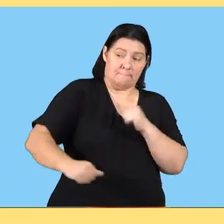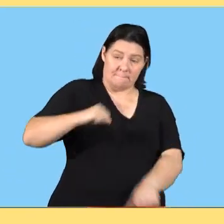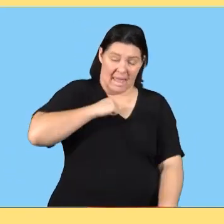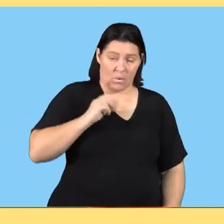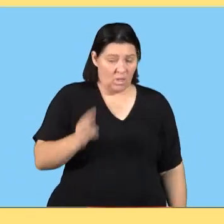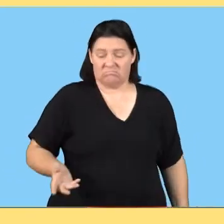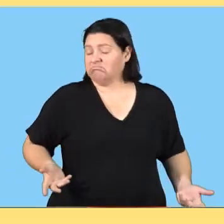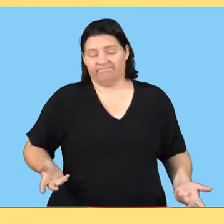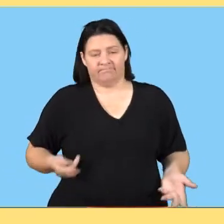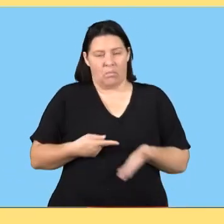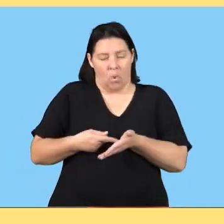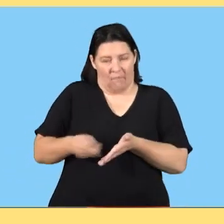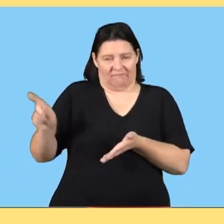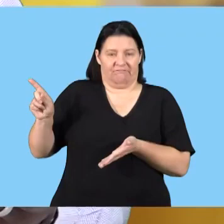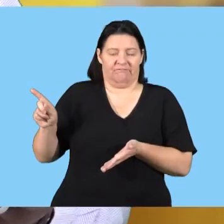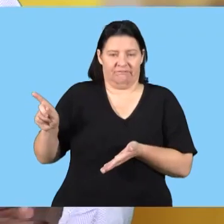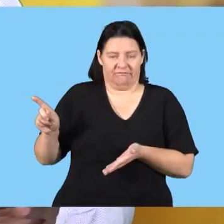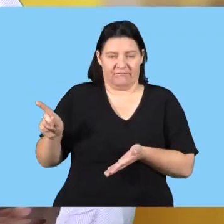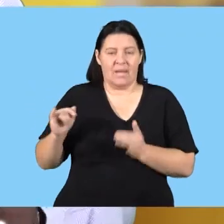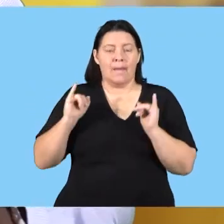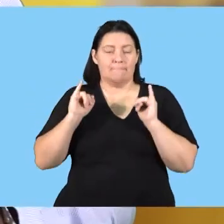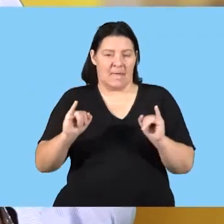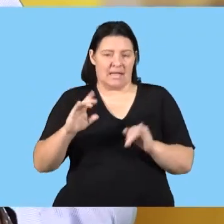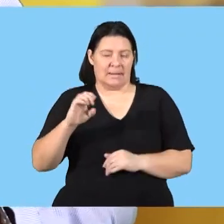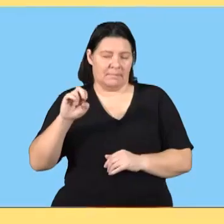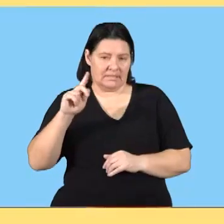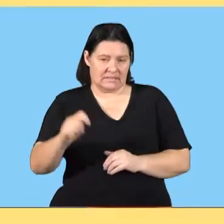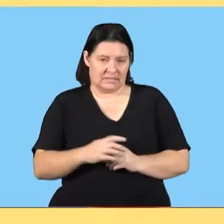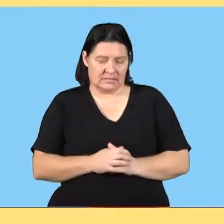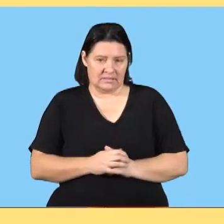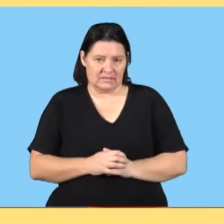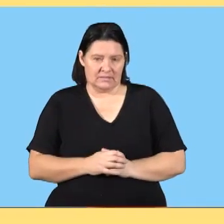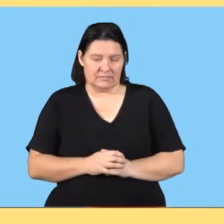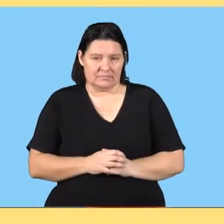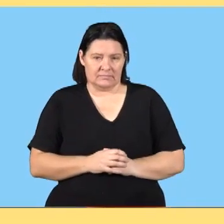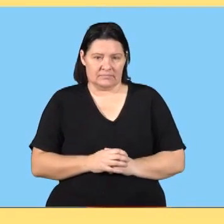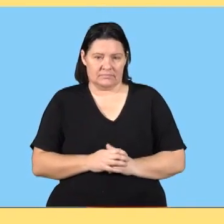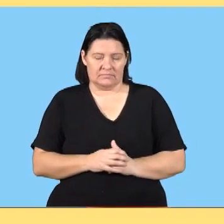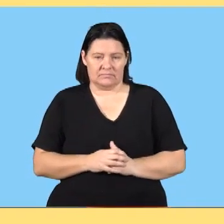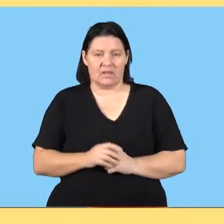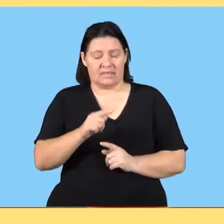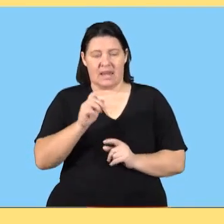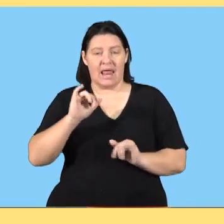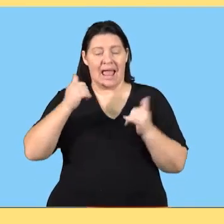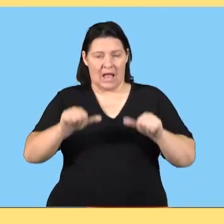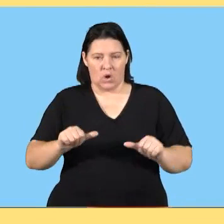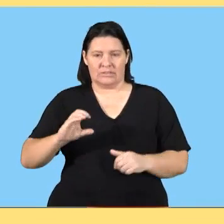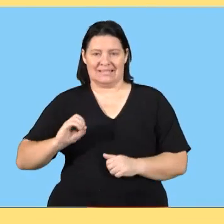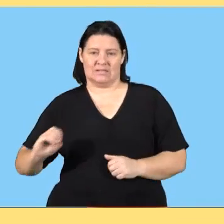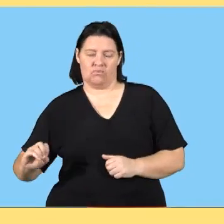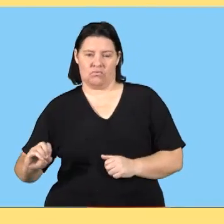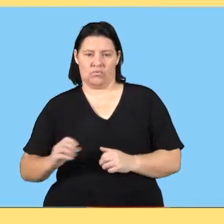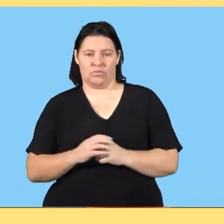be recovered. Remember, we wrote it off as a bad debt. The account then goes to